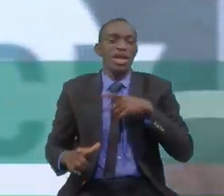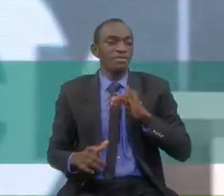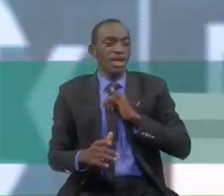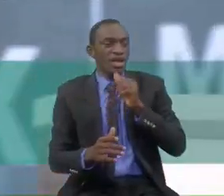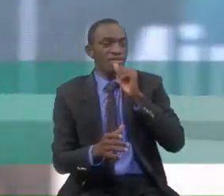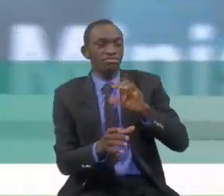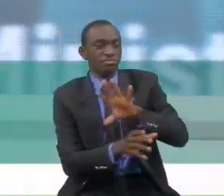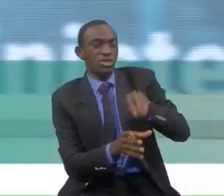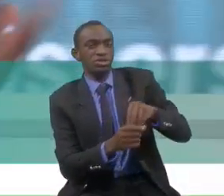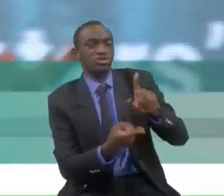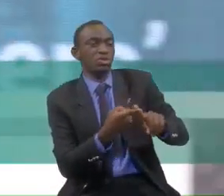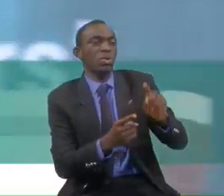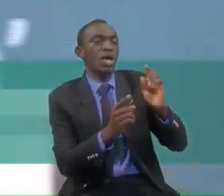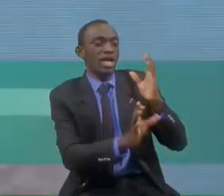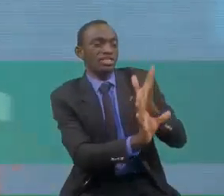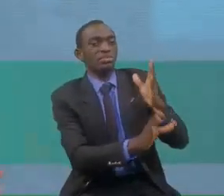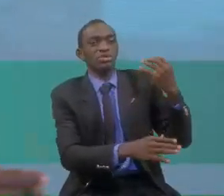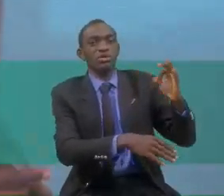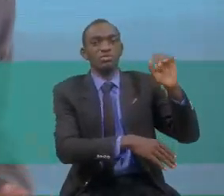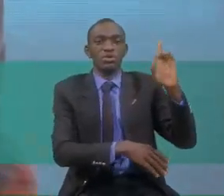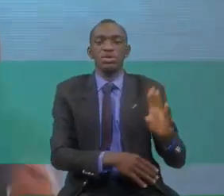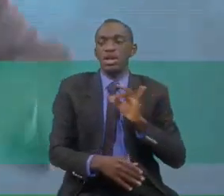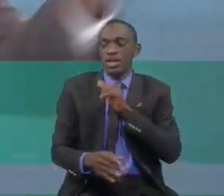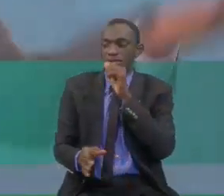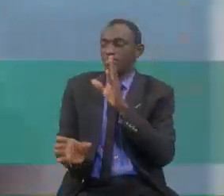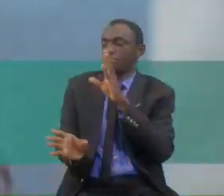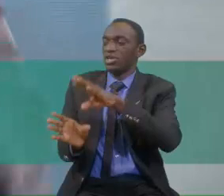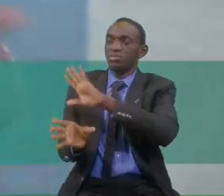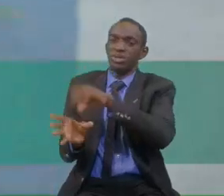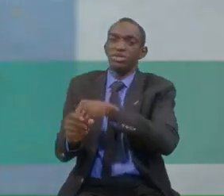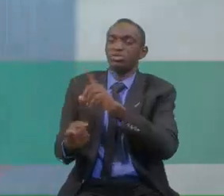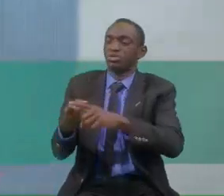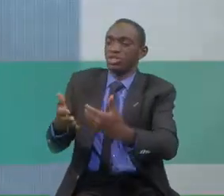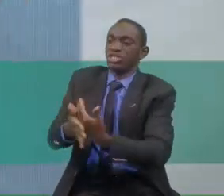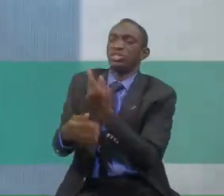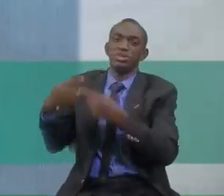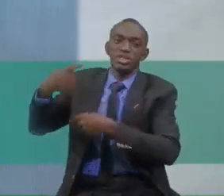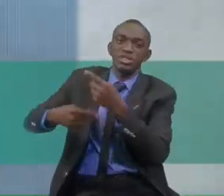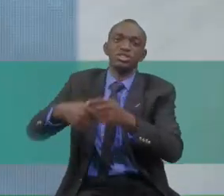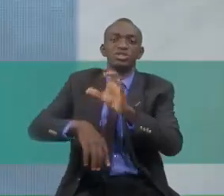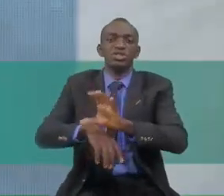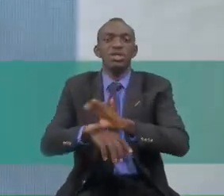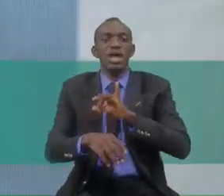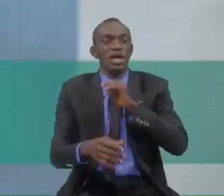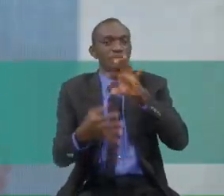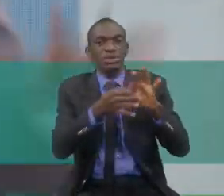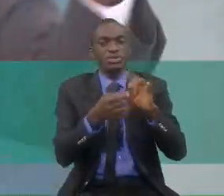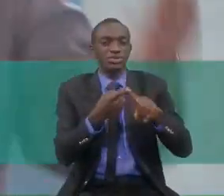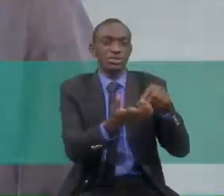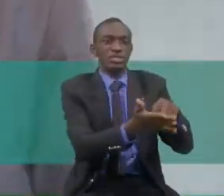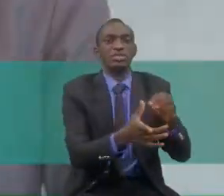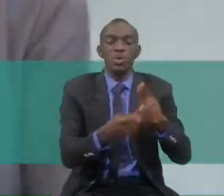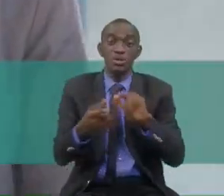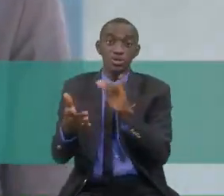to Foursquare, I believe to the New Generation Church, I believe to this, I belong to this and that.